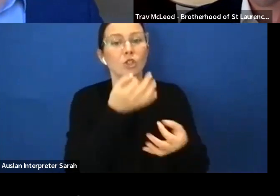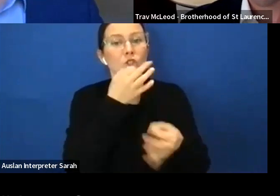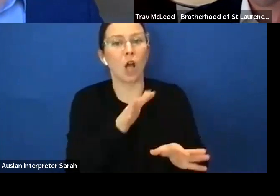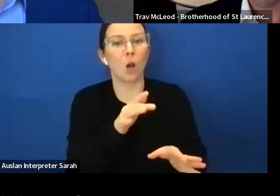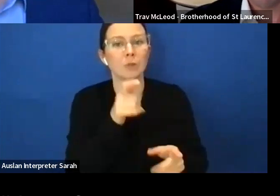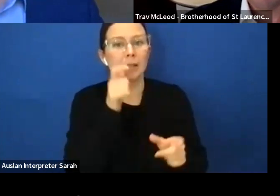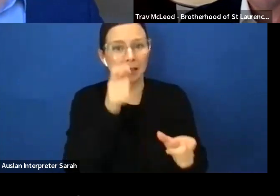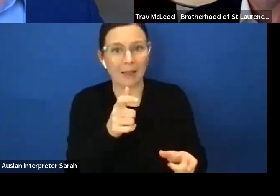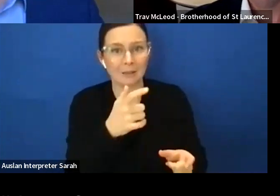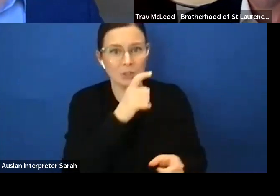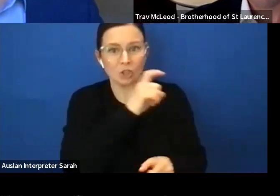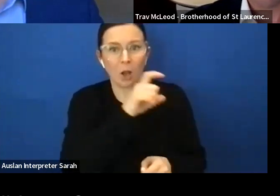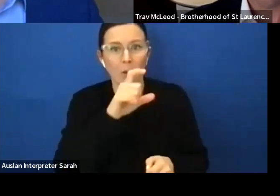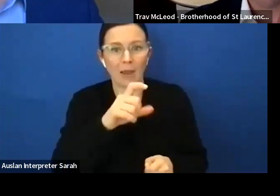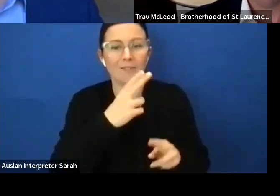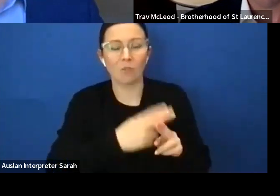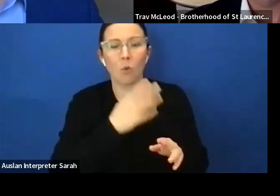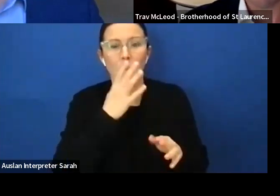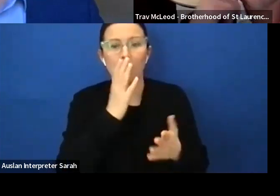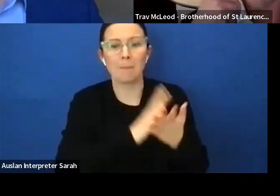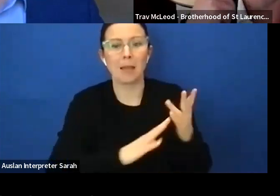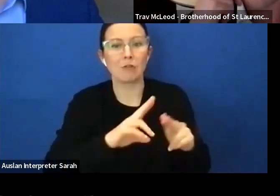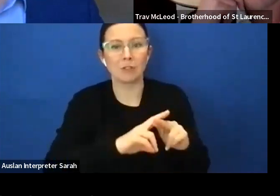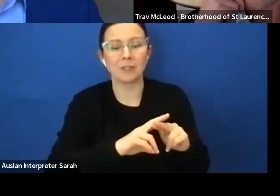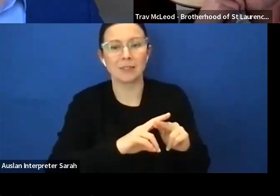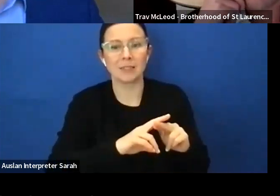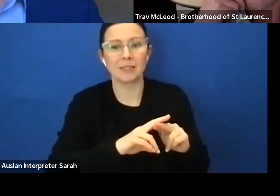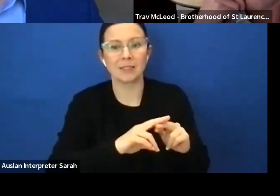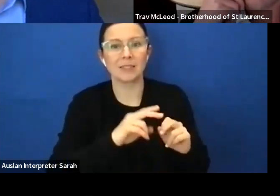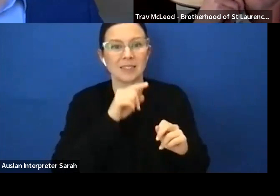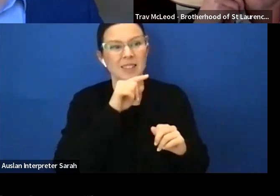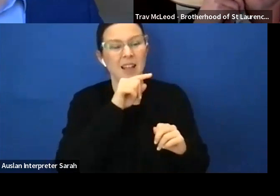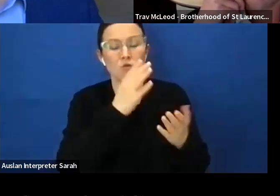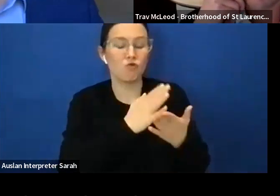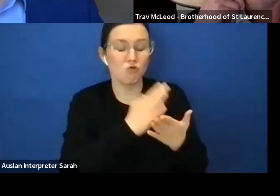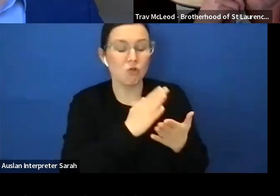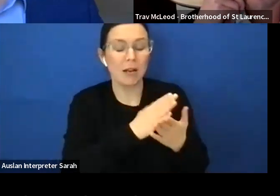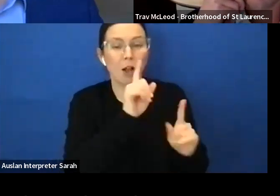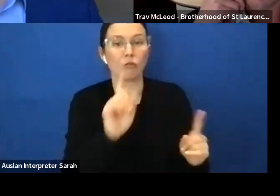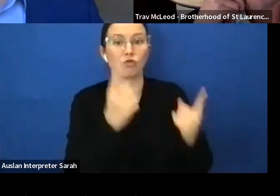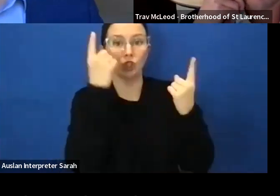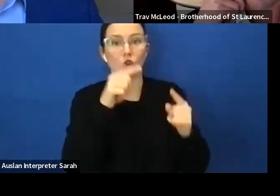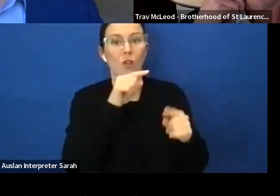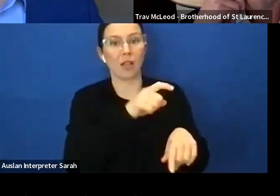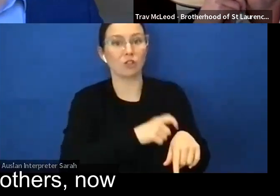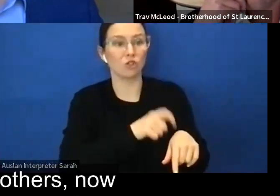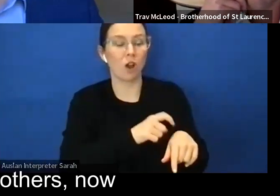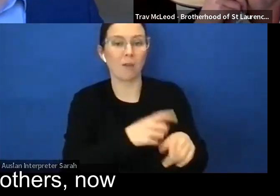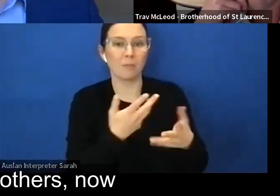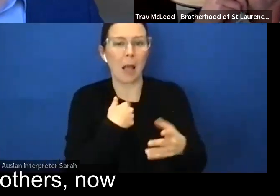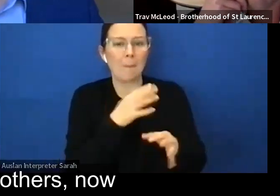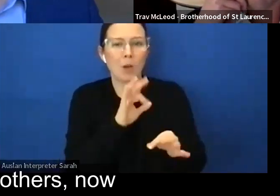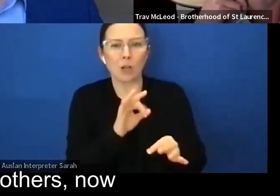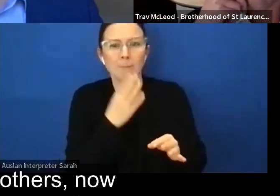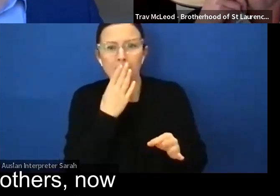childcare for parents, originally for single mothers, not to be too precious about it, for single